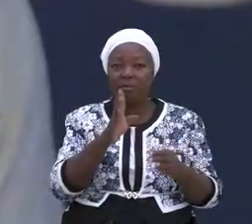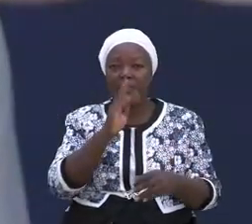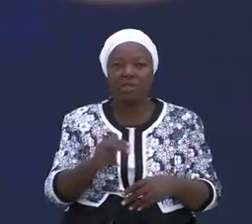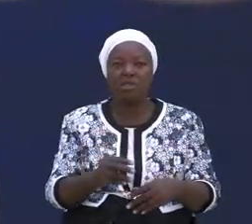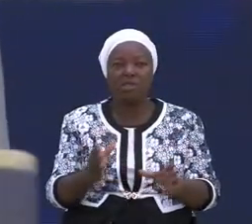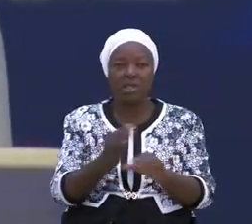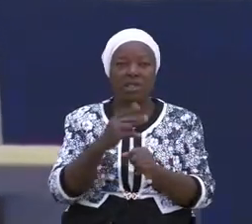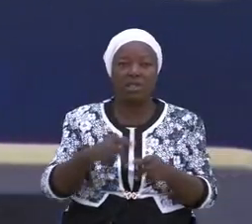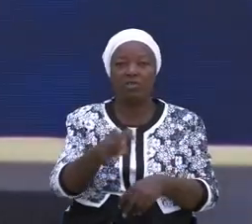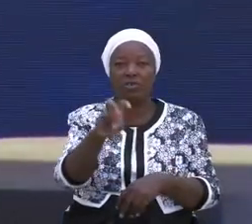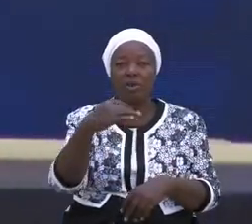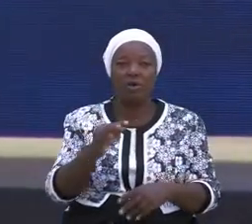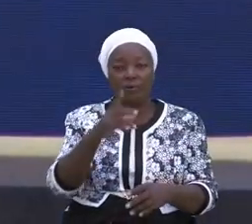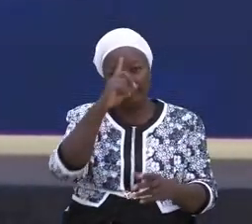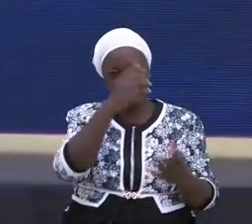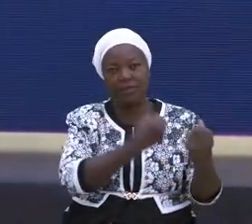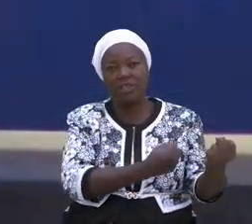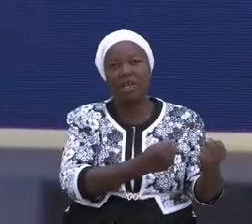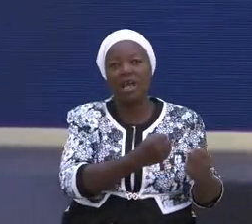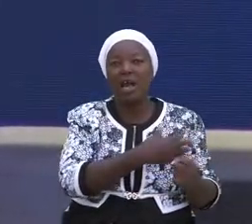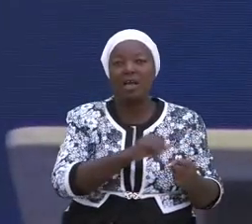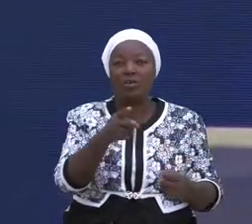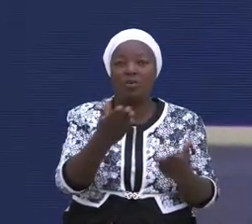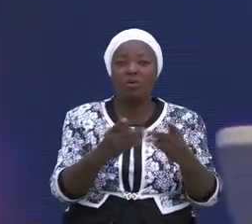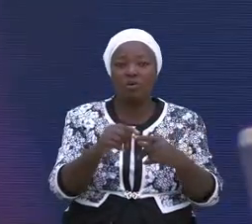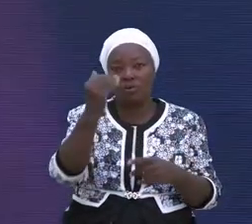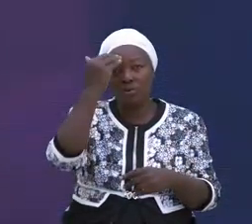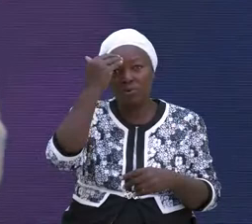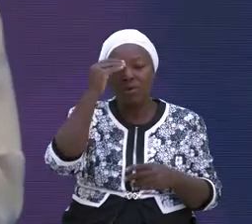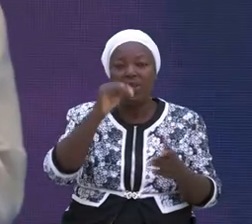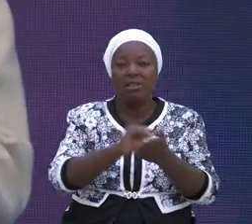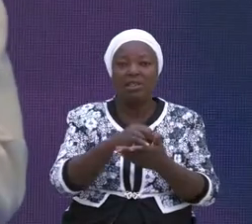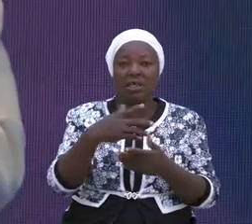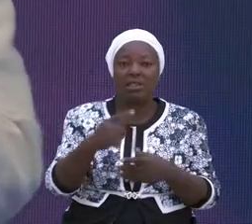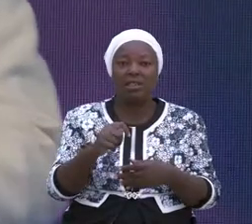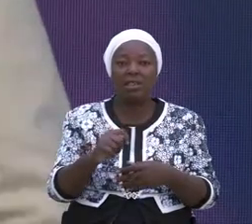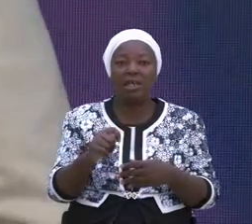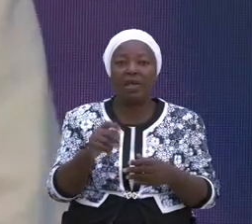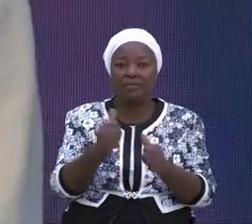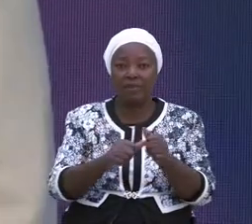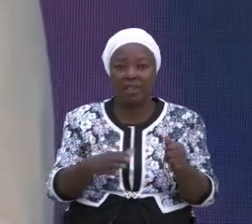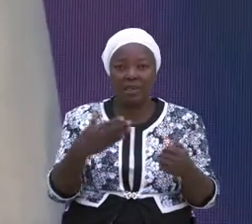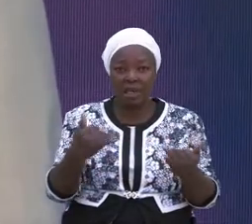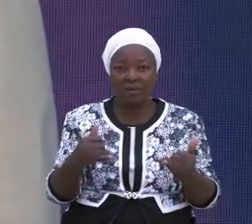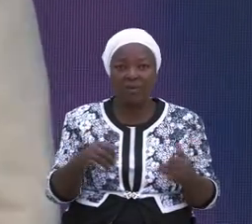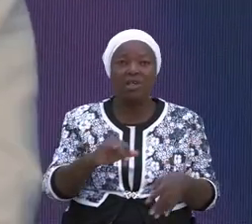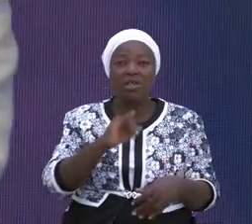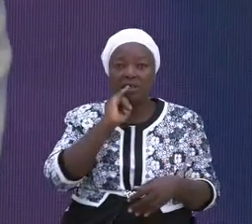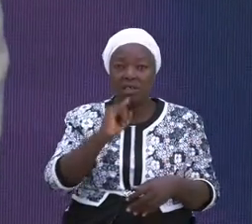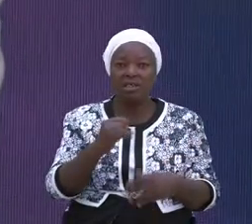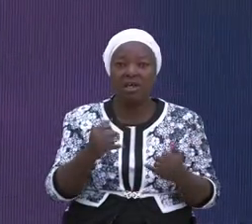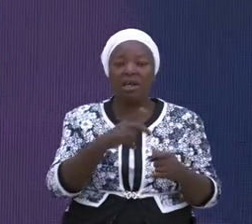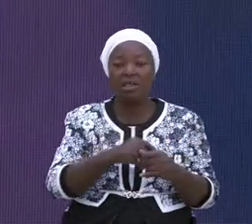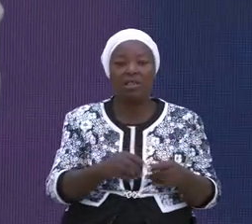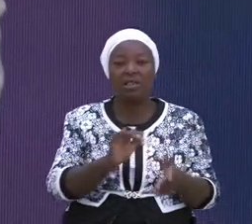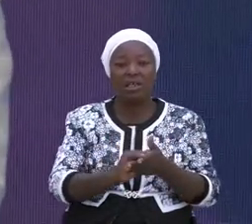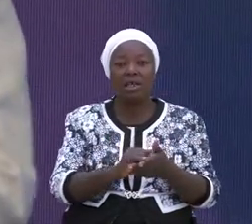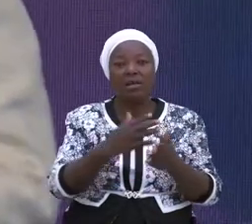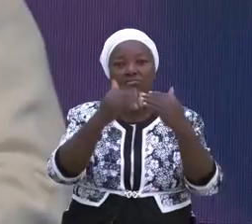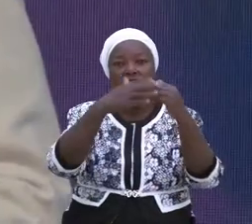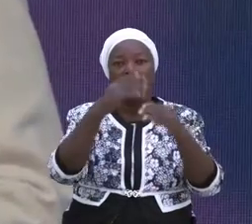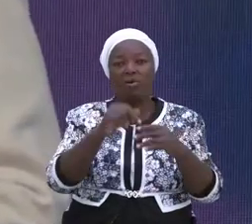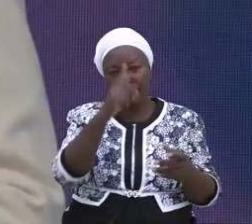of faith, and you want to know, now that the foundation of faith has been built in your life, how do you